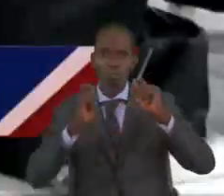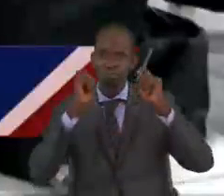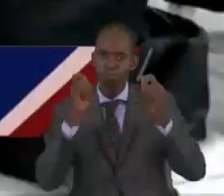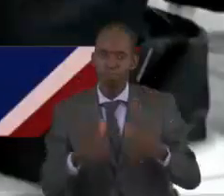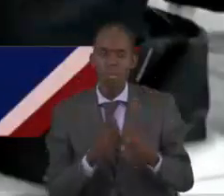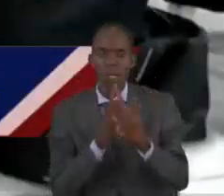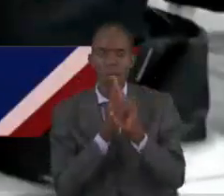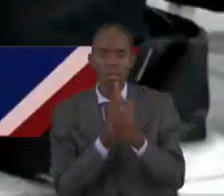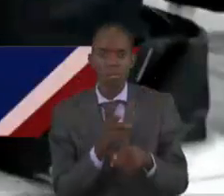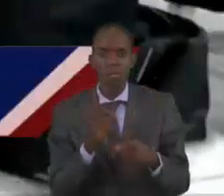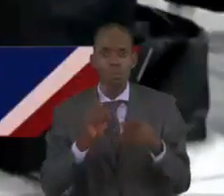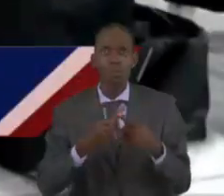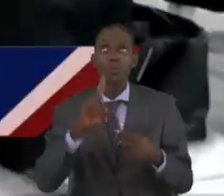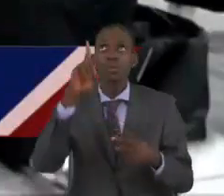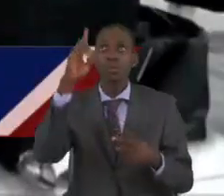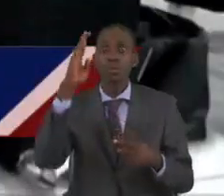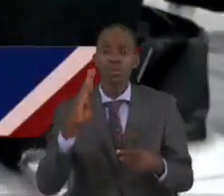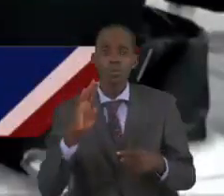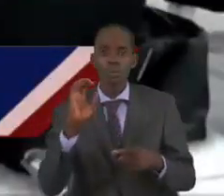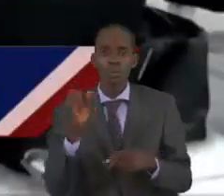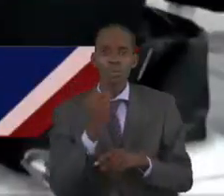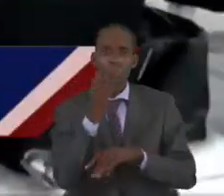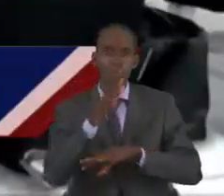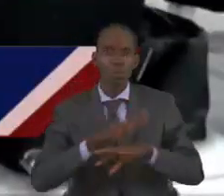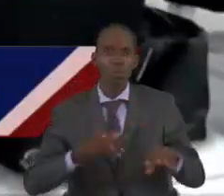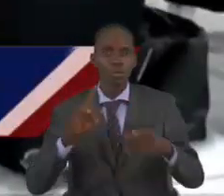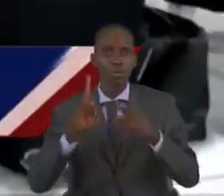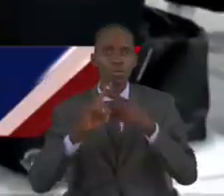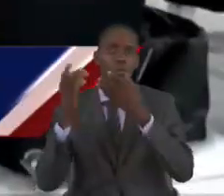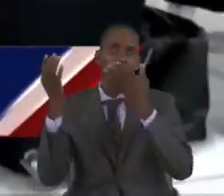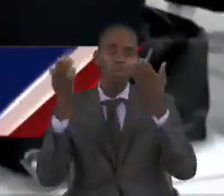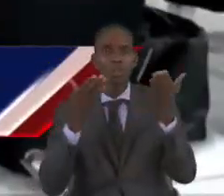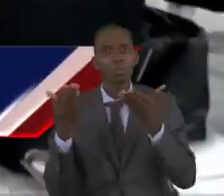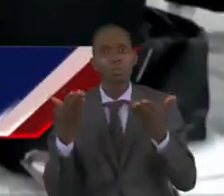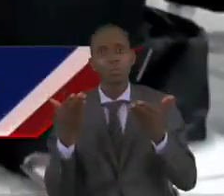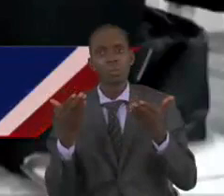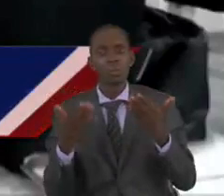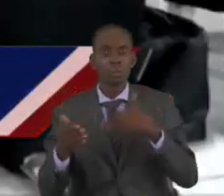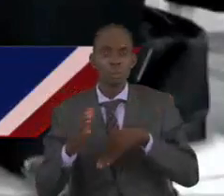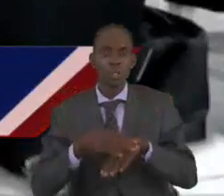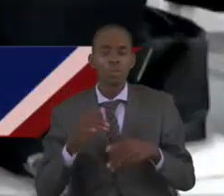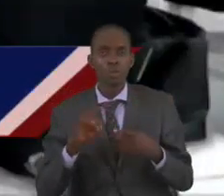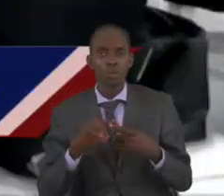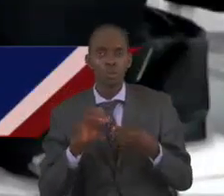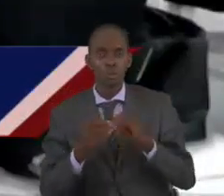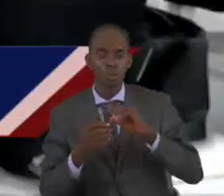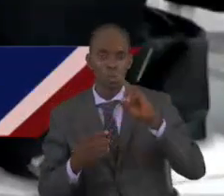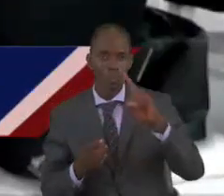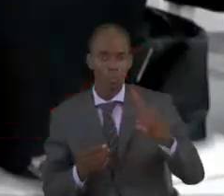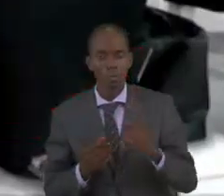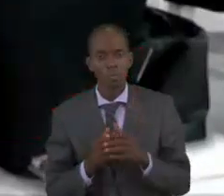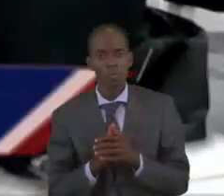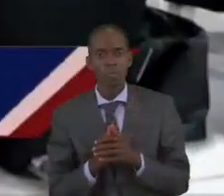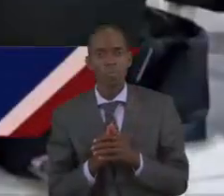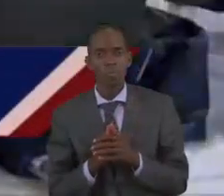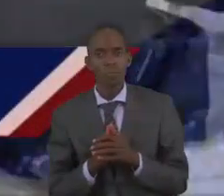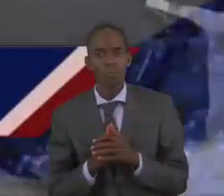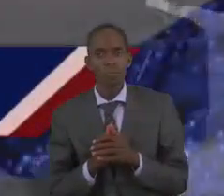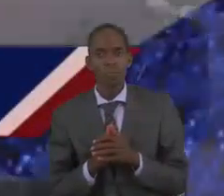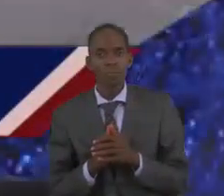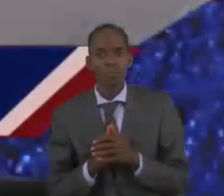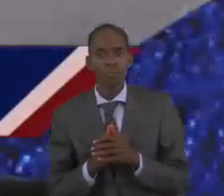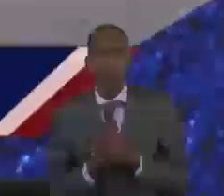response to God's call to service. Let's look at number one. Number one,